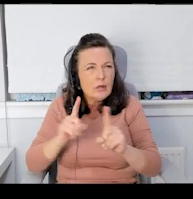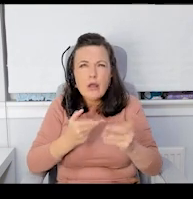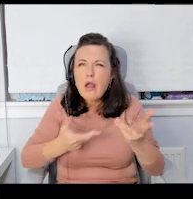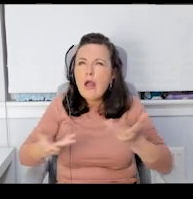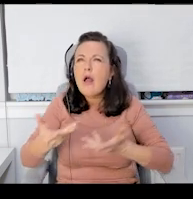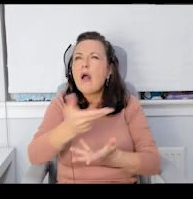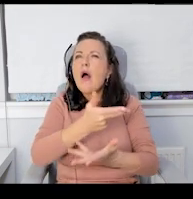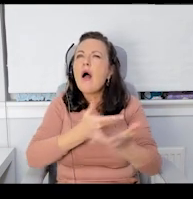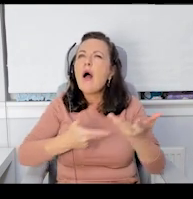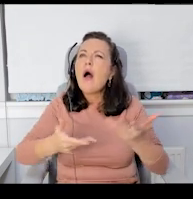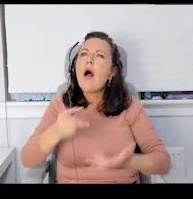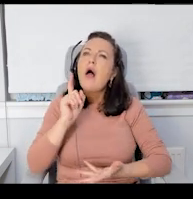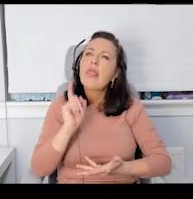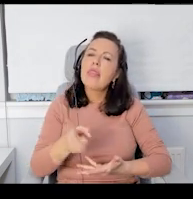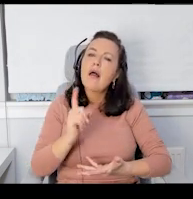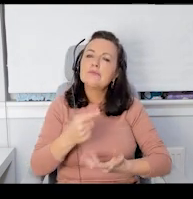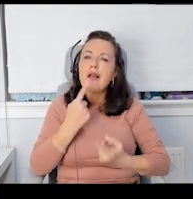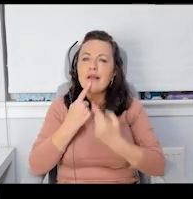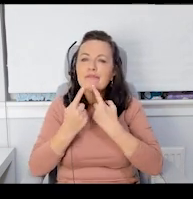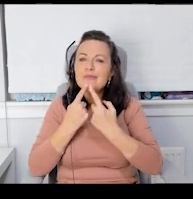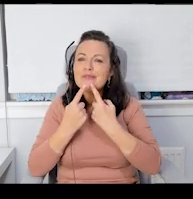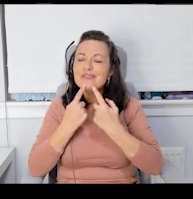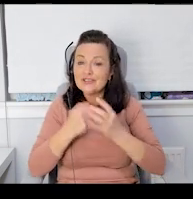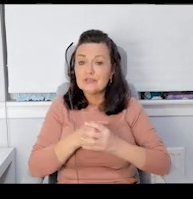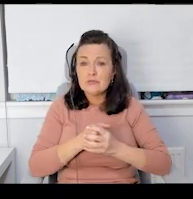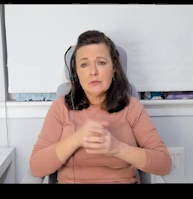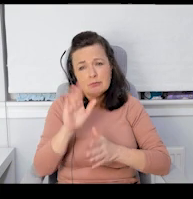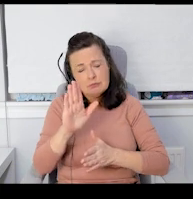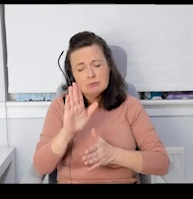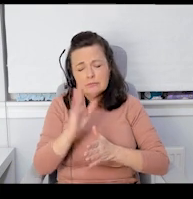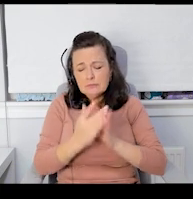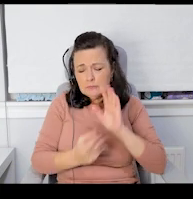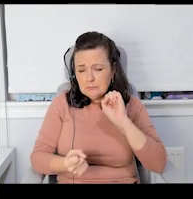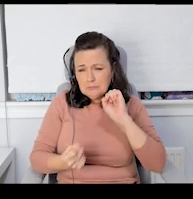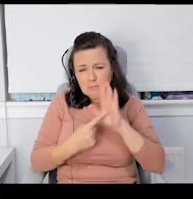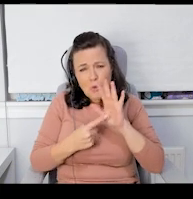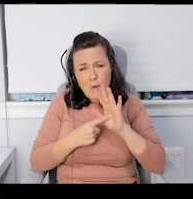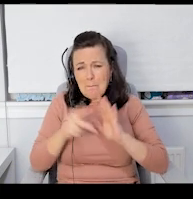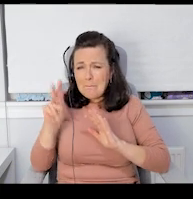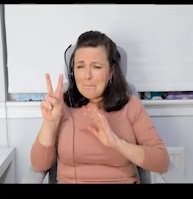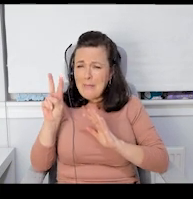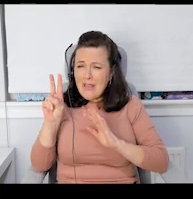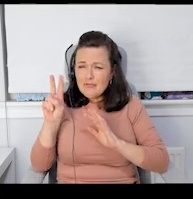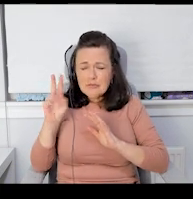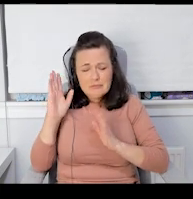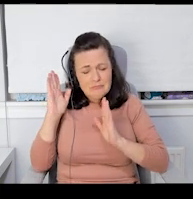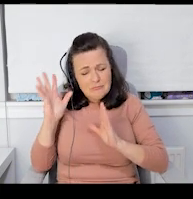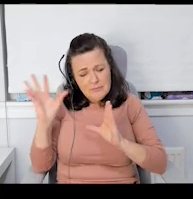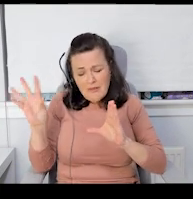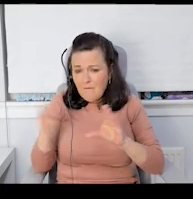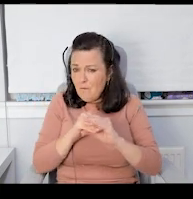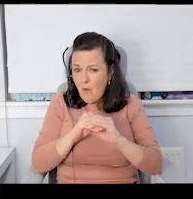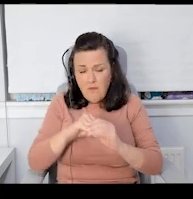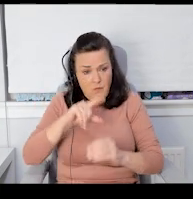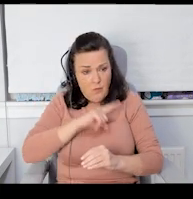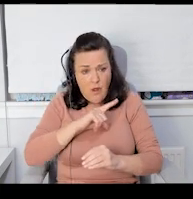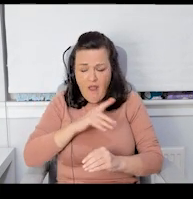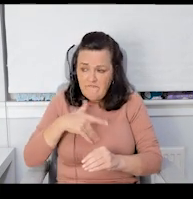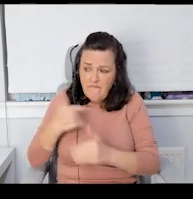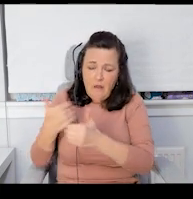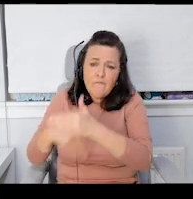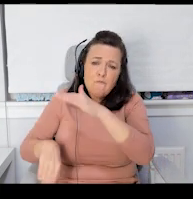sharing to the pupils and the teachers as well, but also the parents play a big part, and I think that's where I was fully